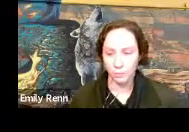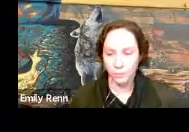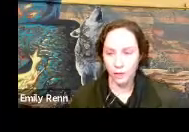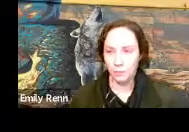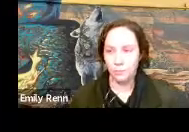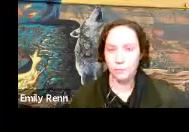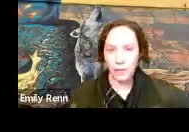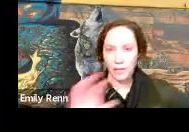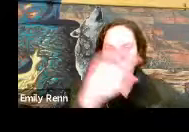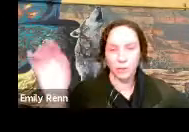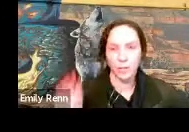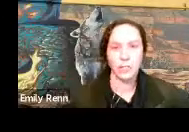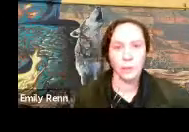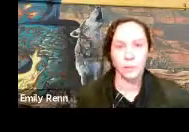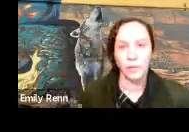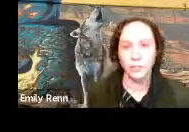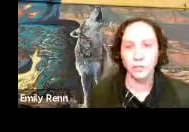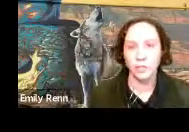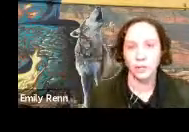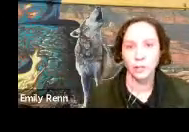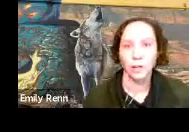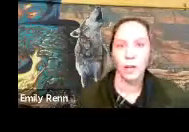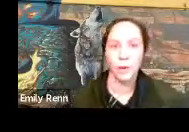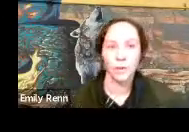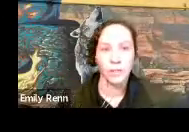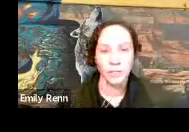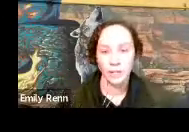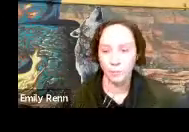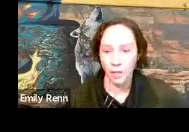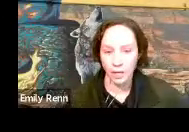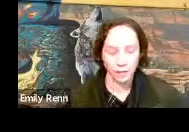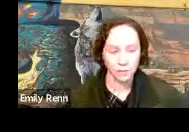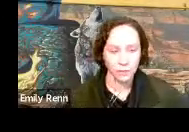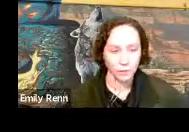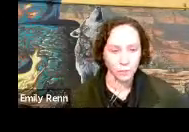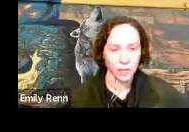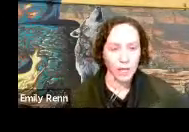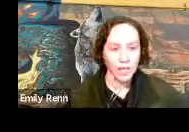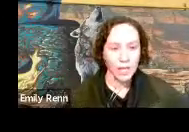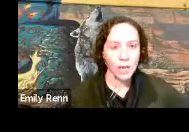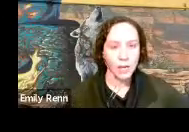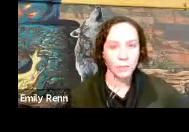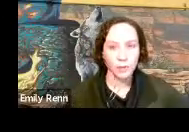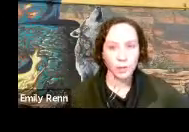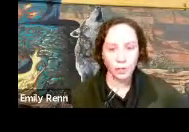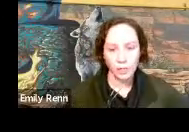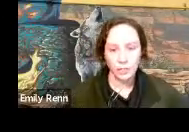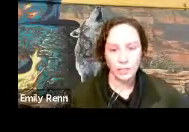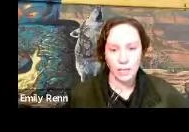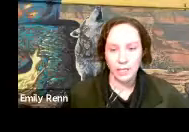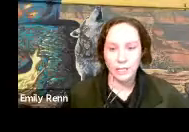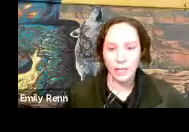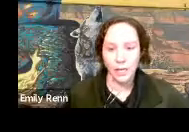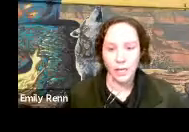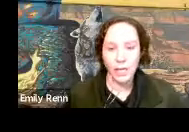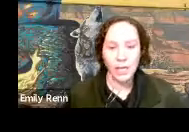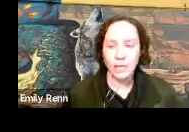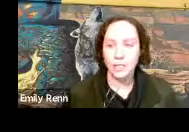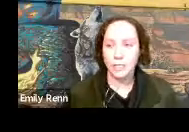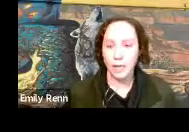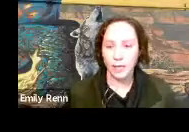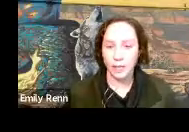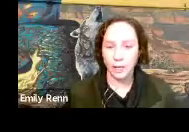that little panel across the top of my screen there. Hopefully that's not blocking your view. But so the current status